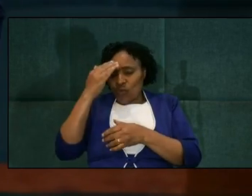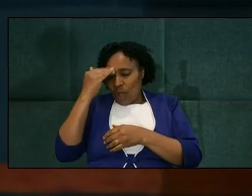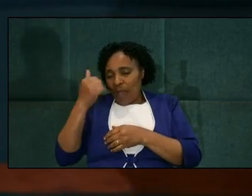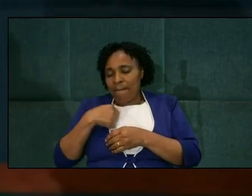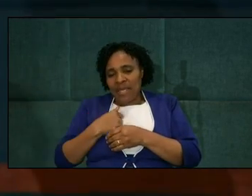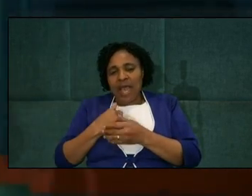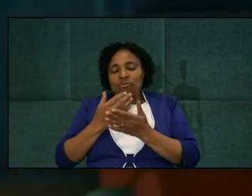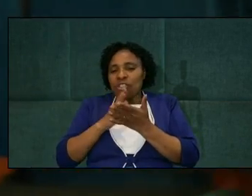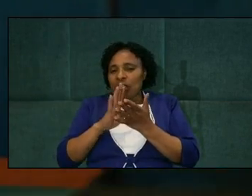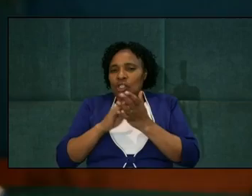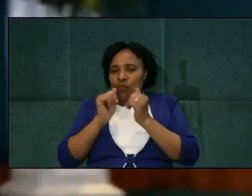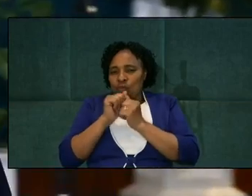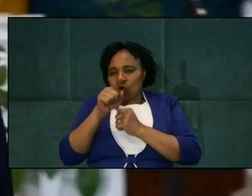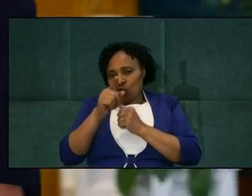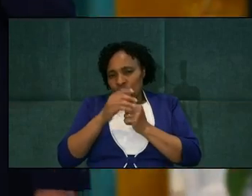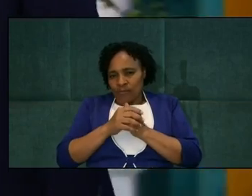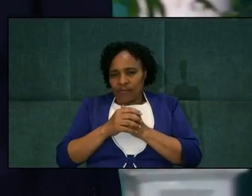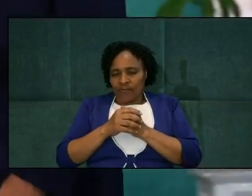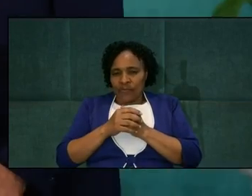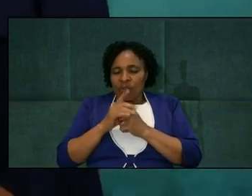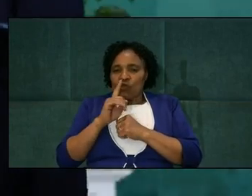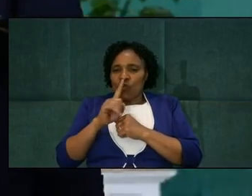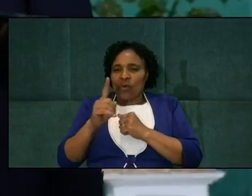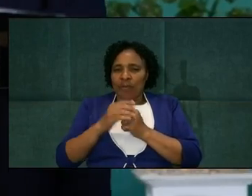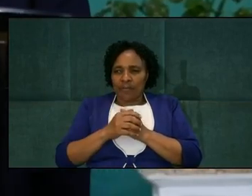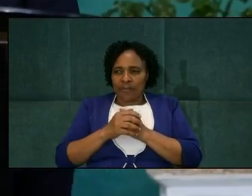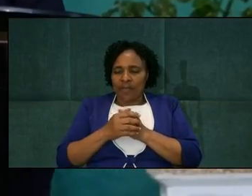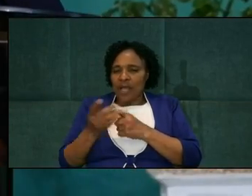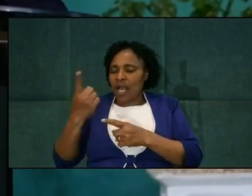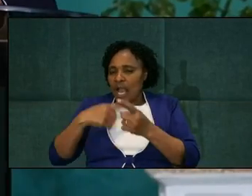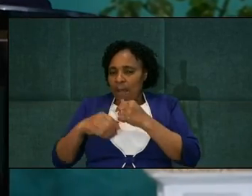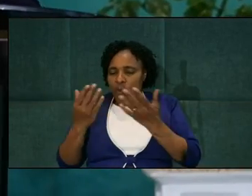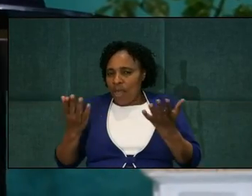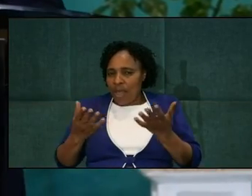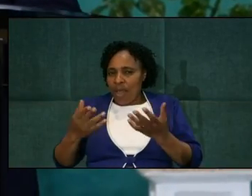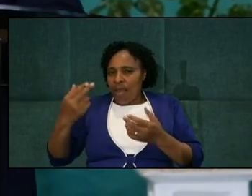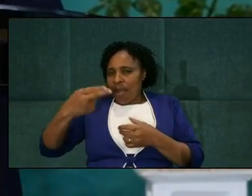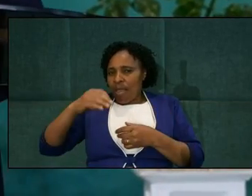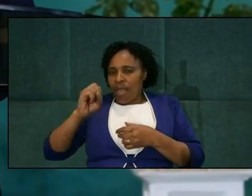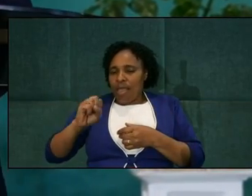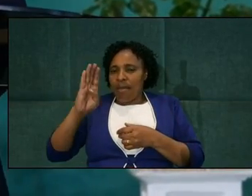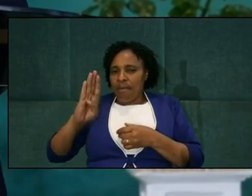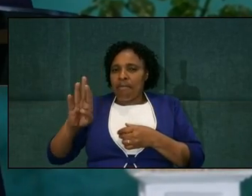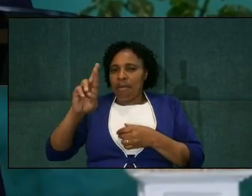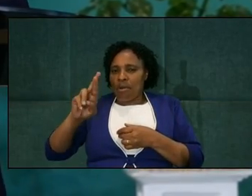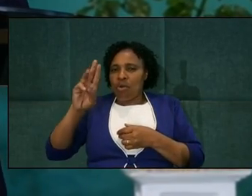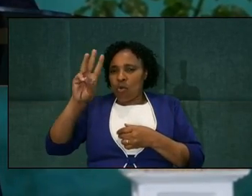you. So come with me to the book of Hebrews.